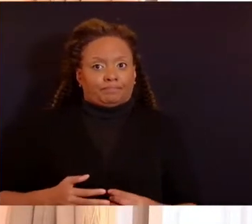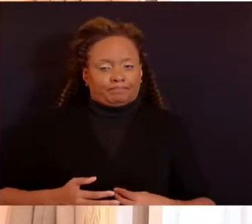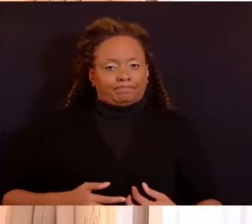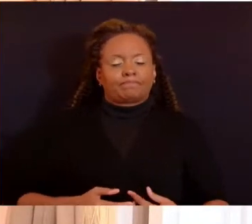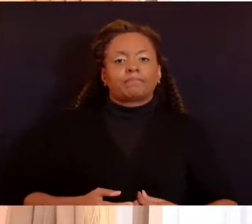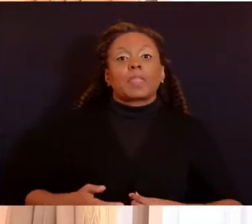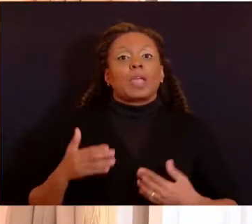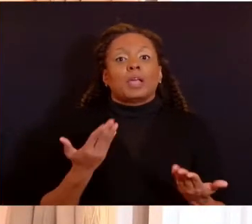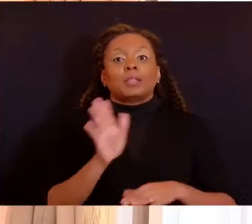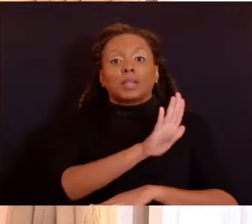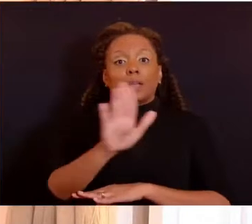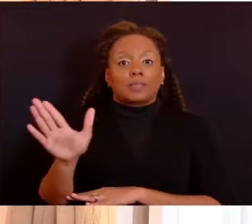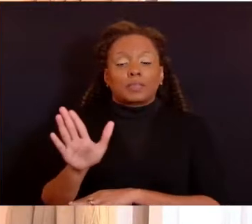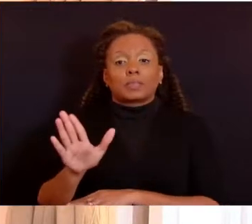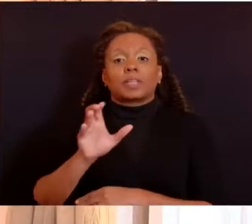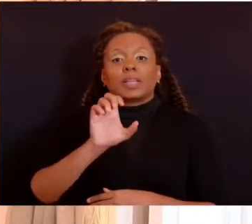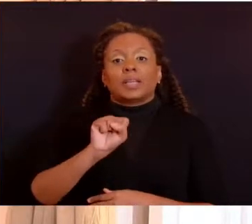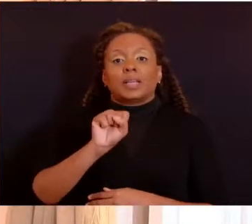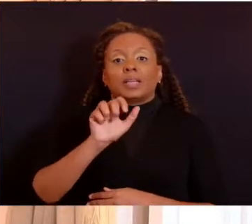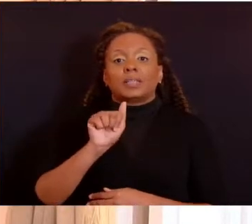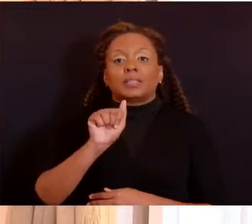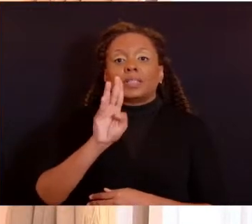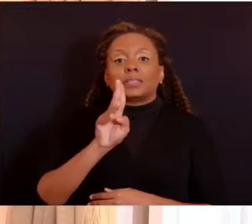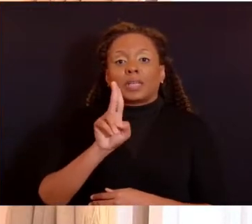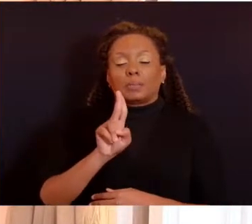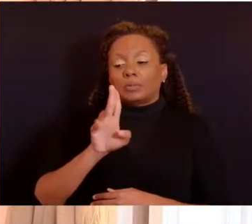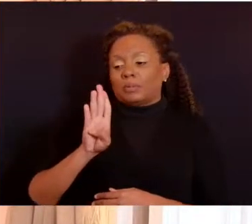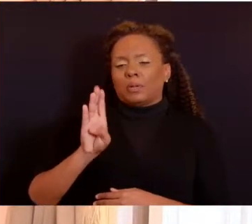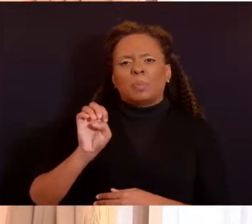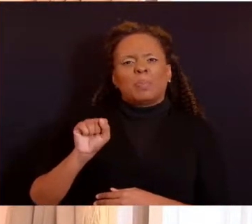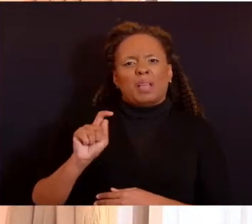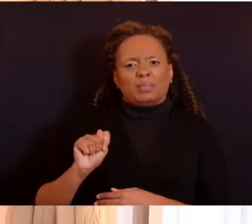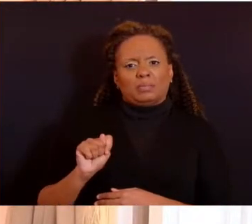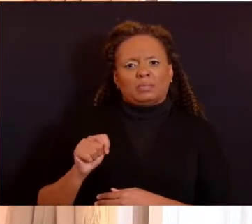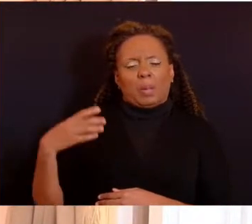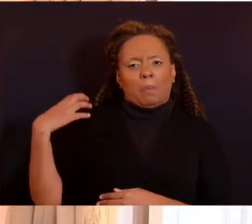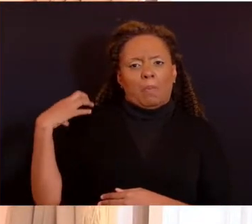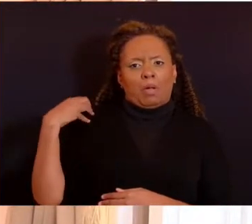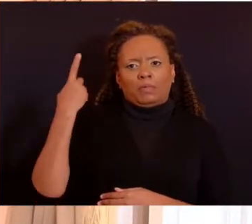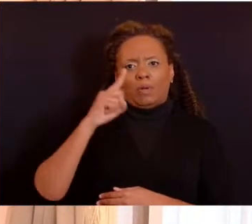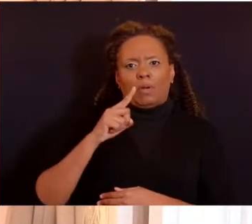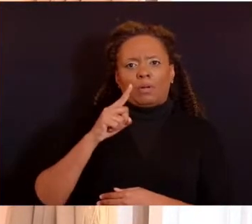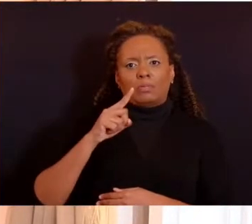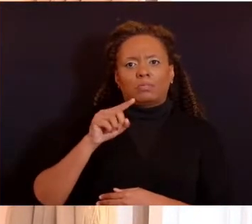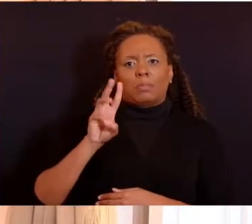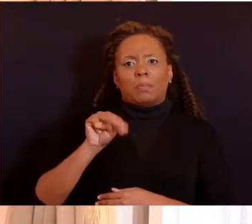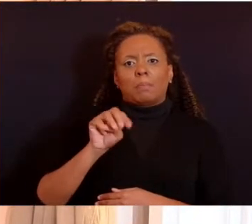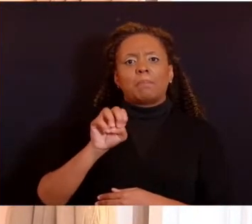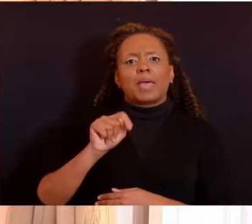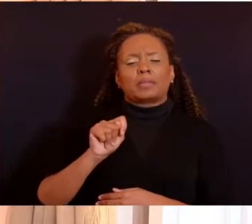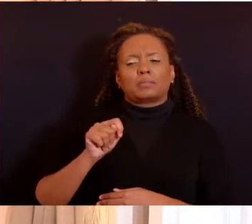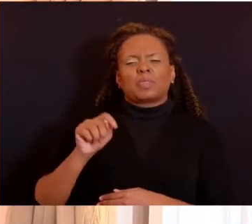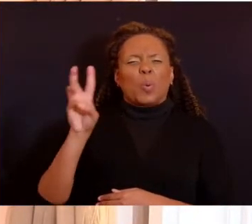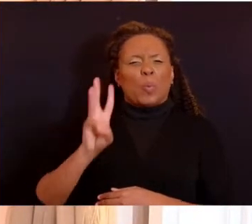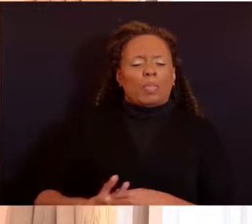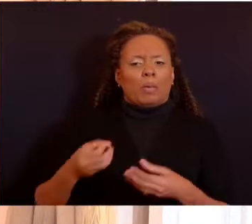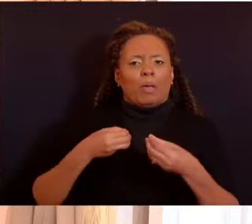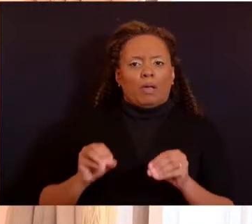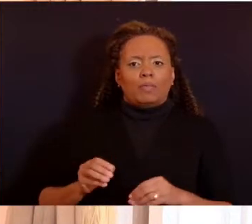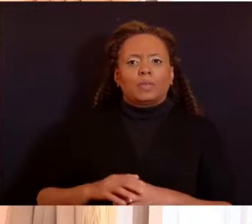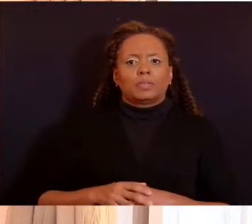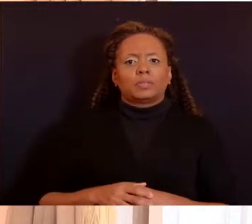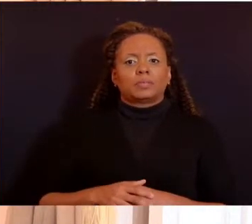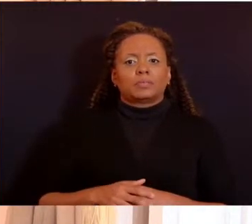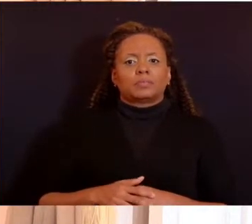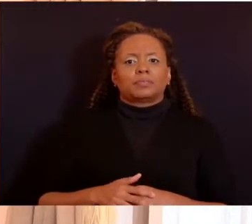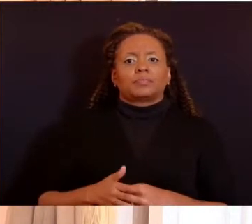evening, Mr. Sabu Best, who is the head of the Met Office, and I really want to ask him to start before I address you